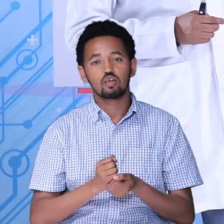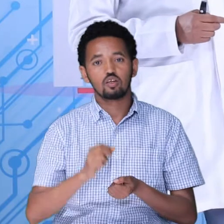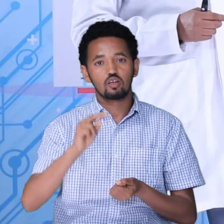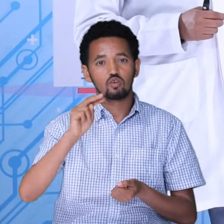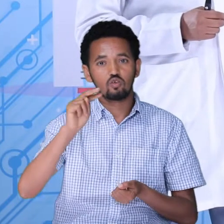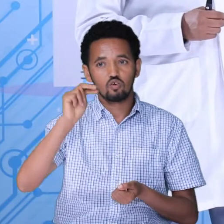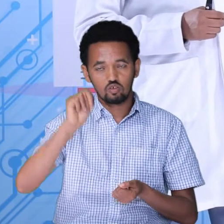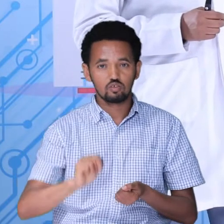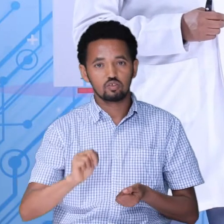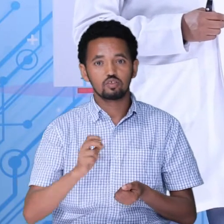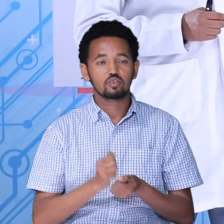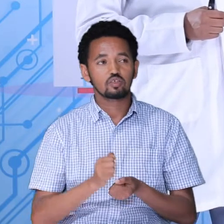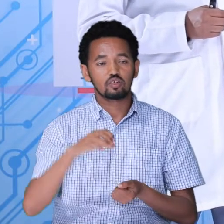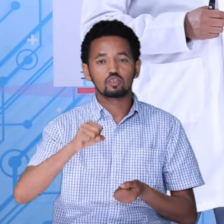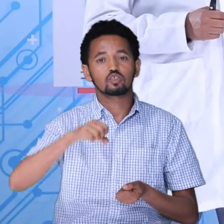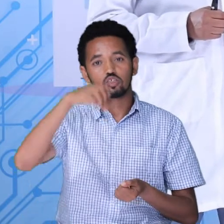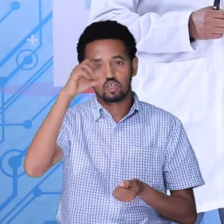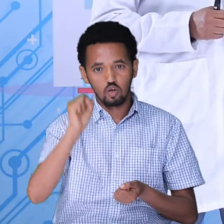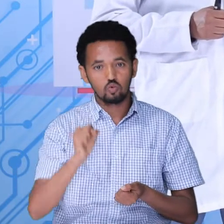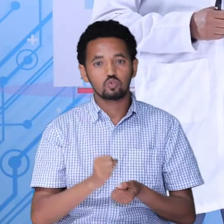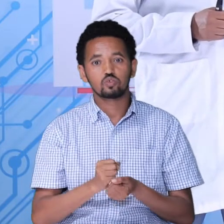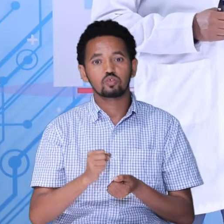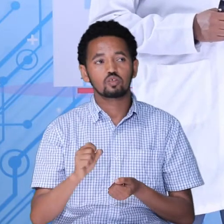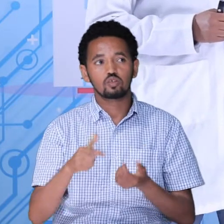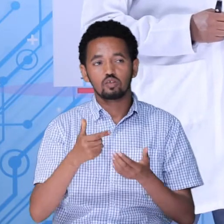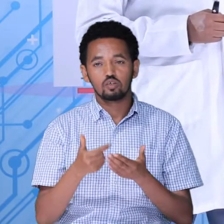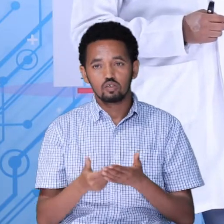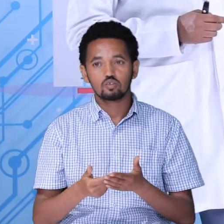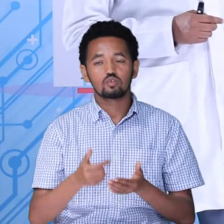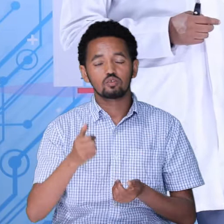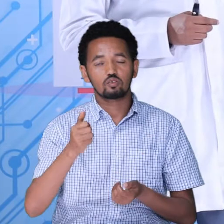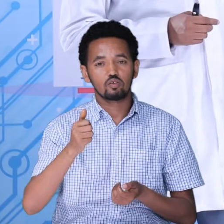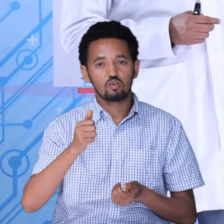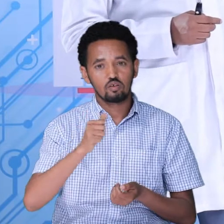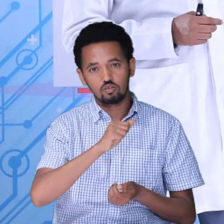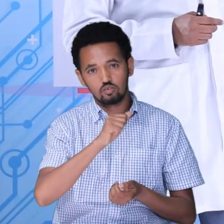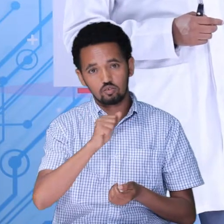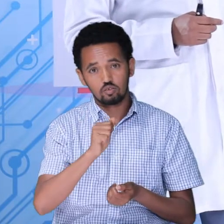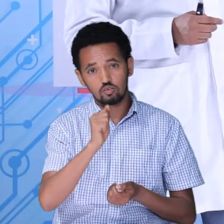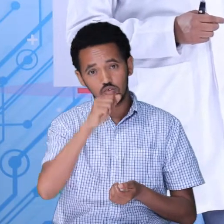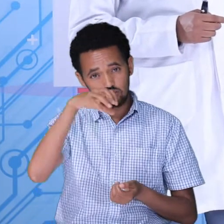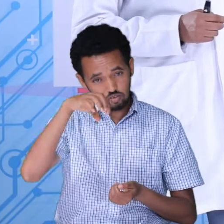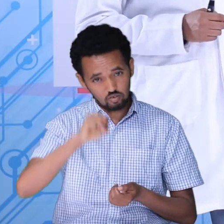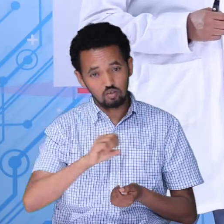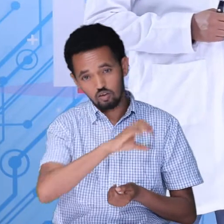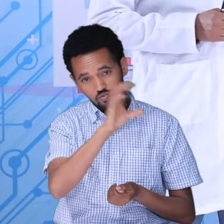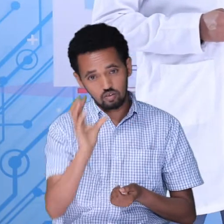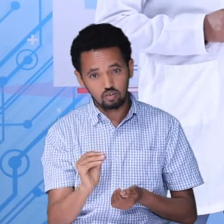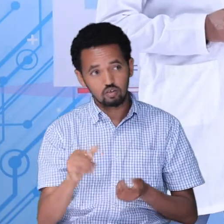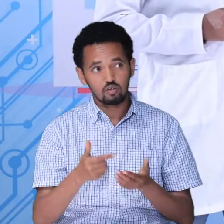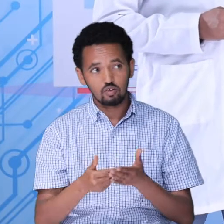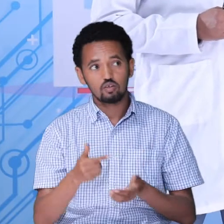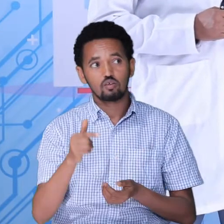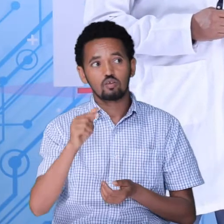south, Cape Agulhas, Republic of South Africa, about 34 degrees and